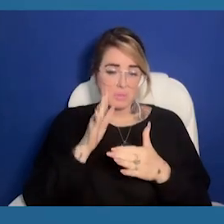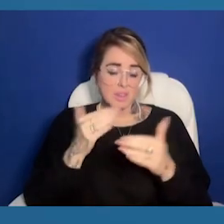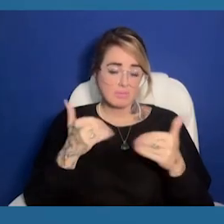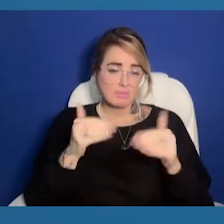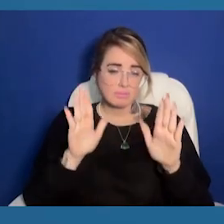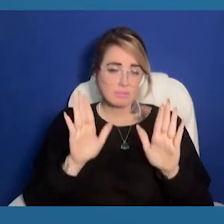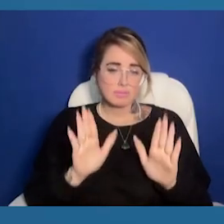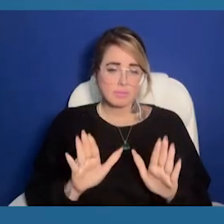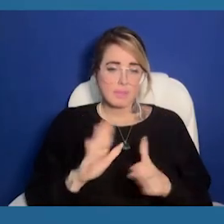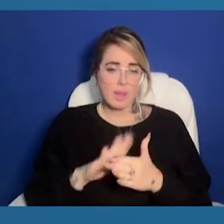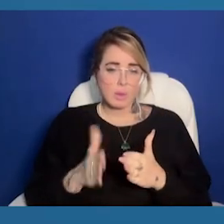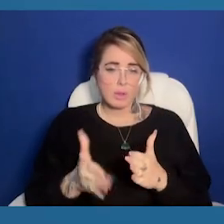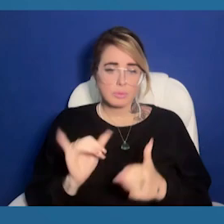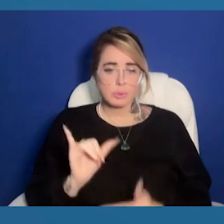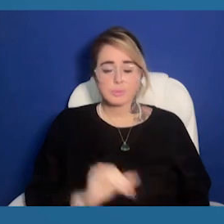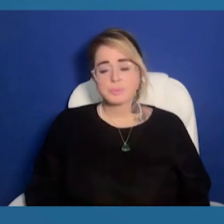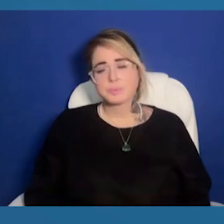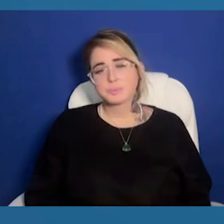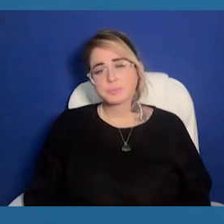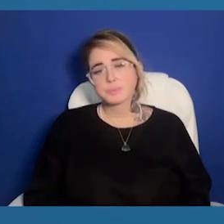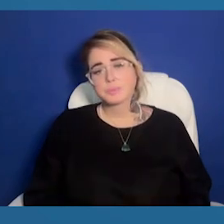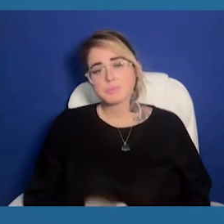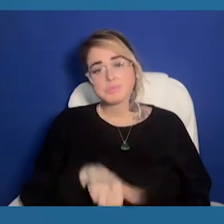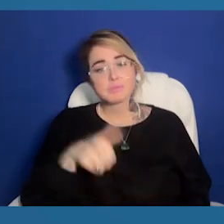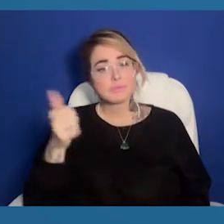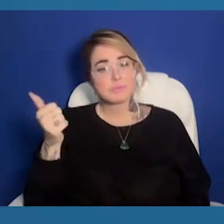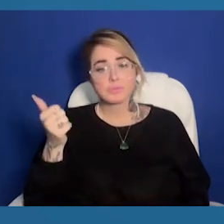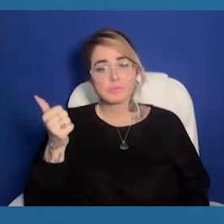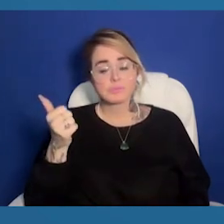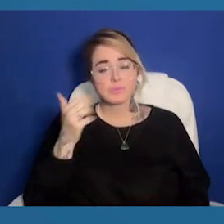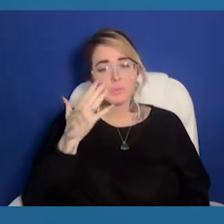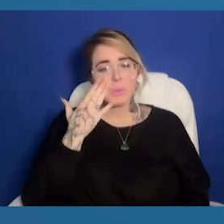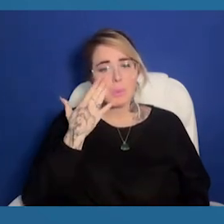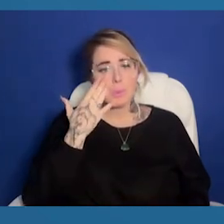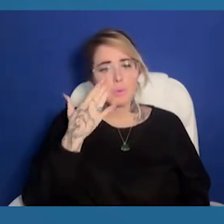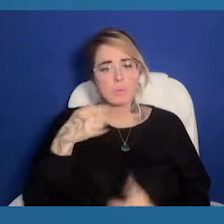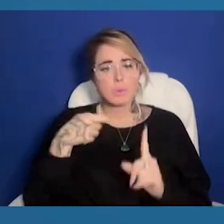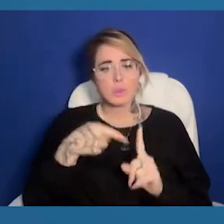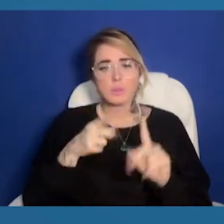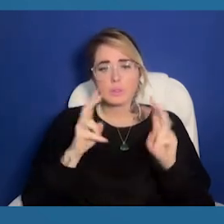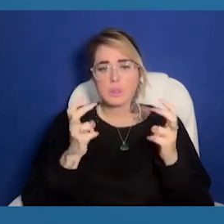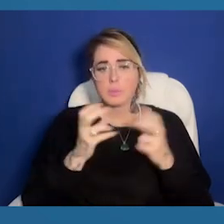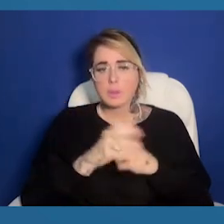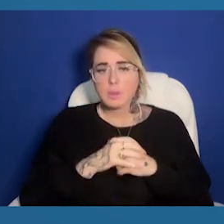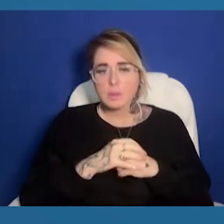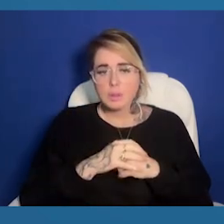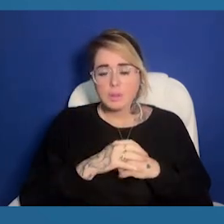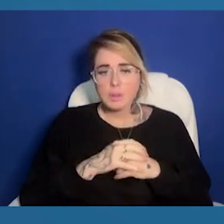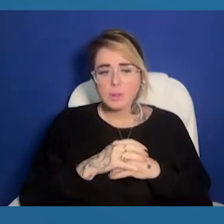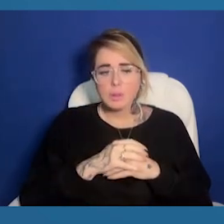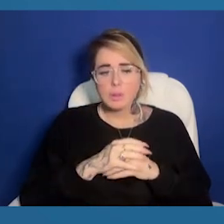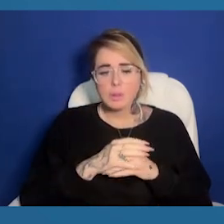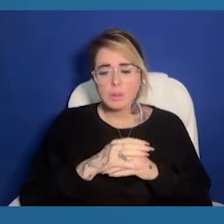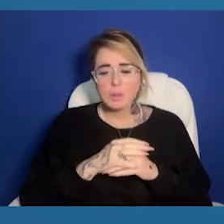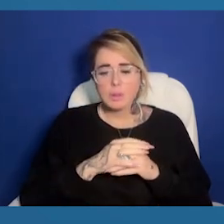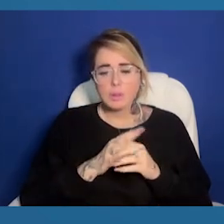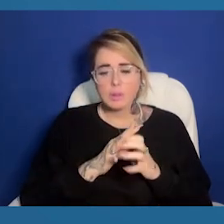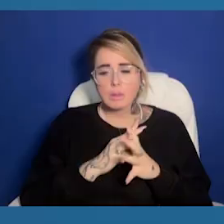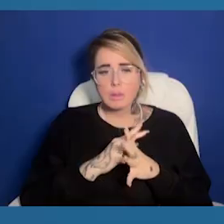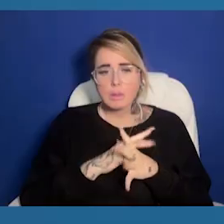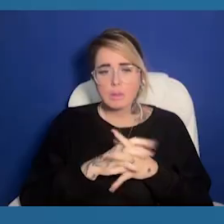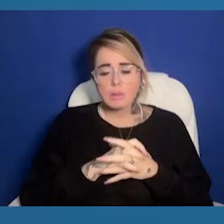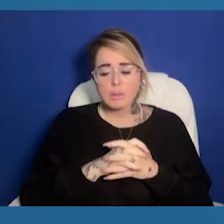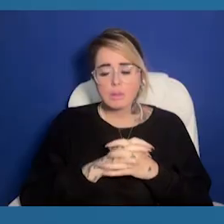well. Anything else on that topic, Henry? My Governor, I emphasize the search technical phone is big time for me